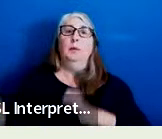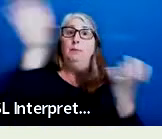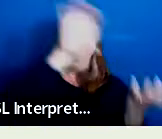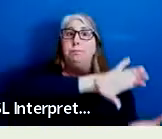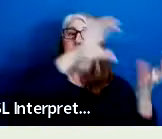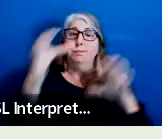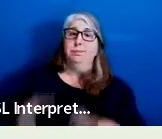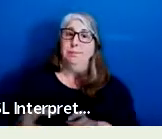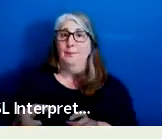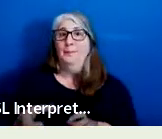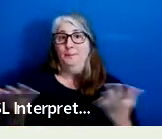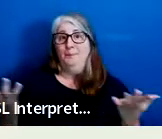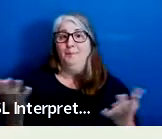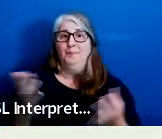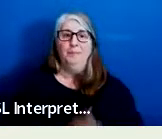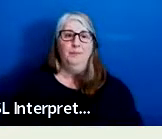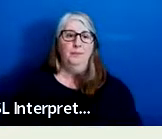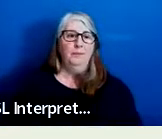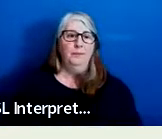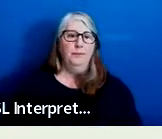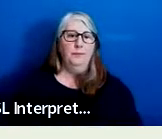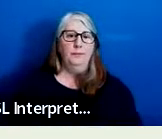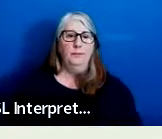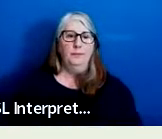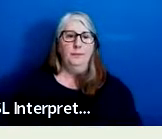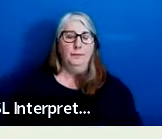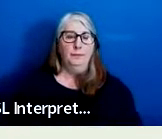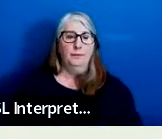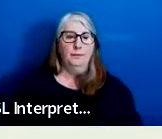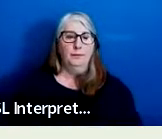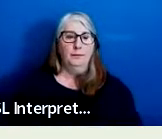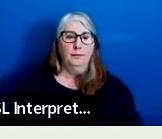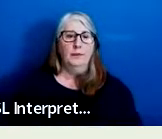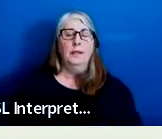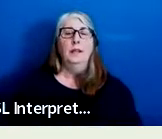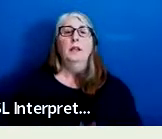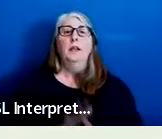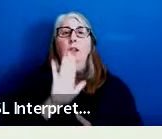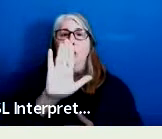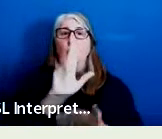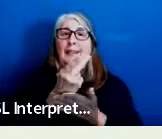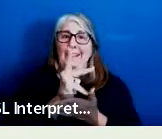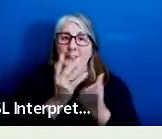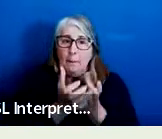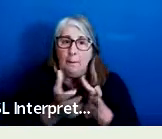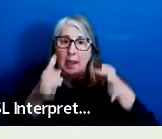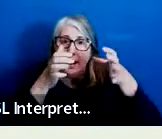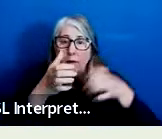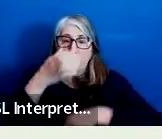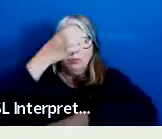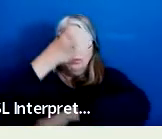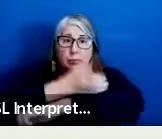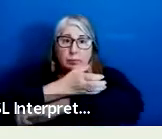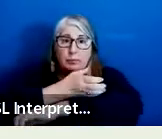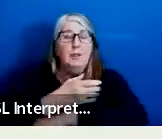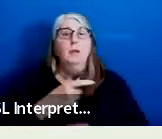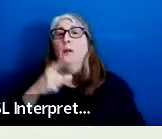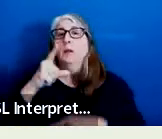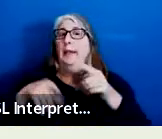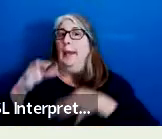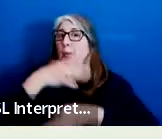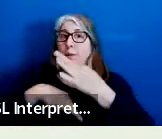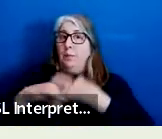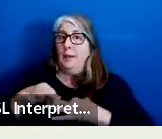of with its content. That kitchen pail is, once again, not replaceable. There is only one